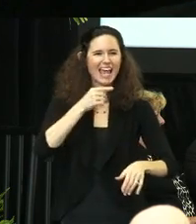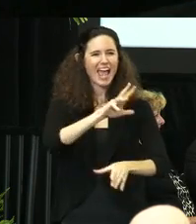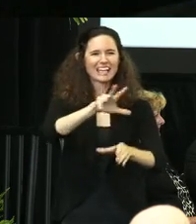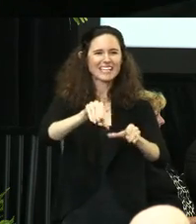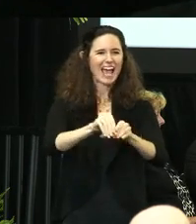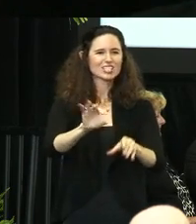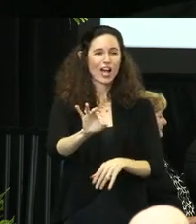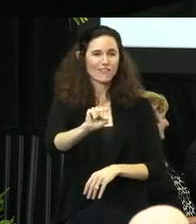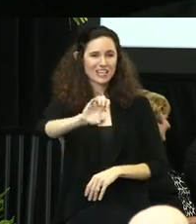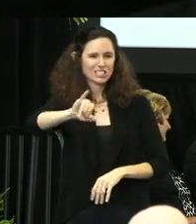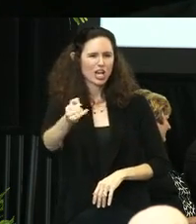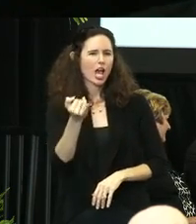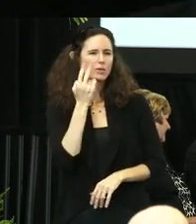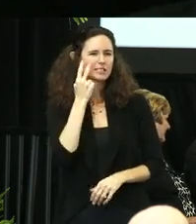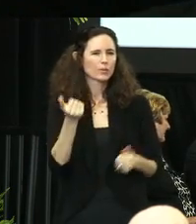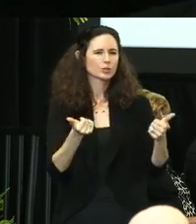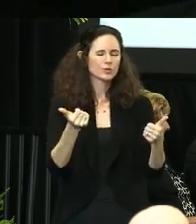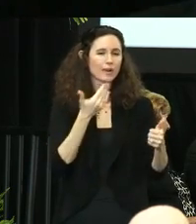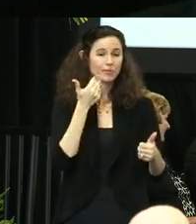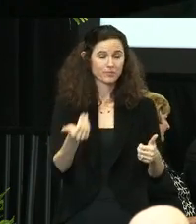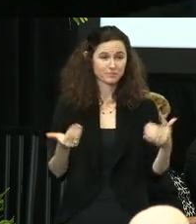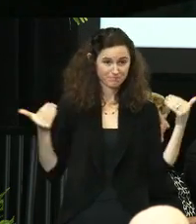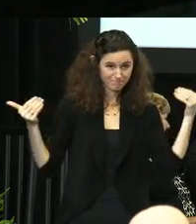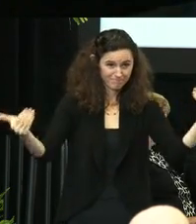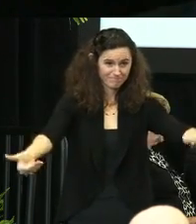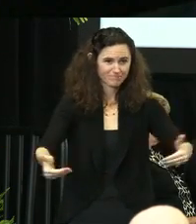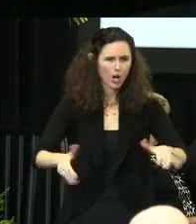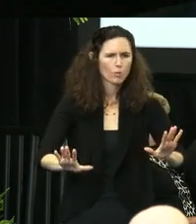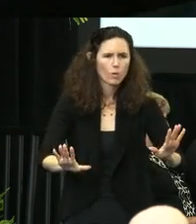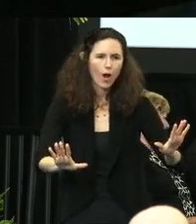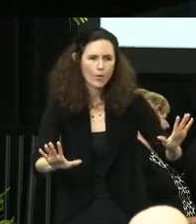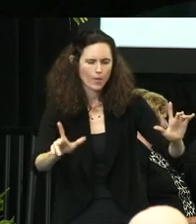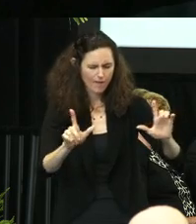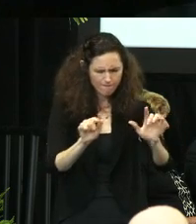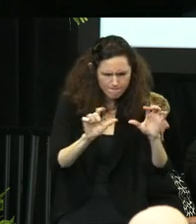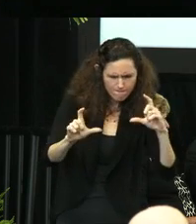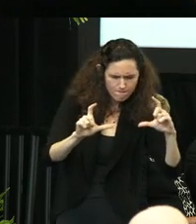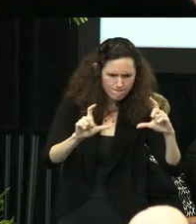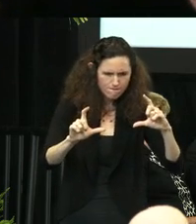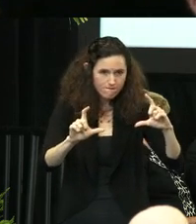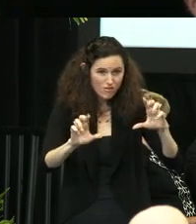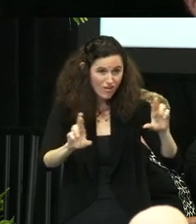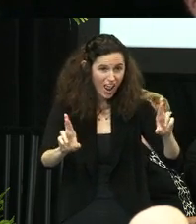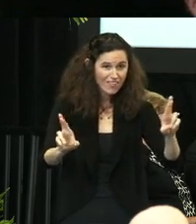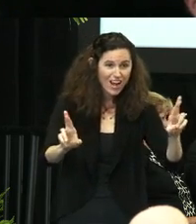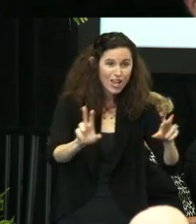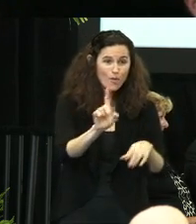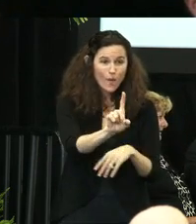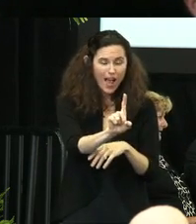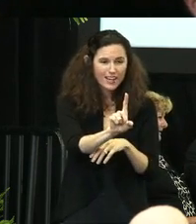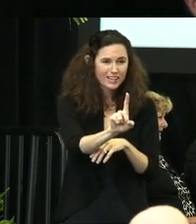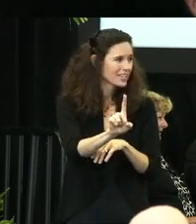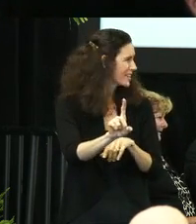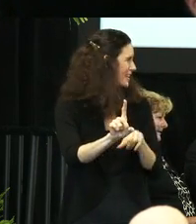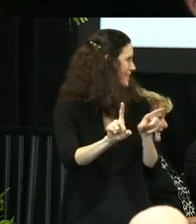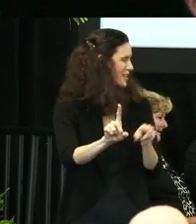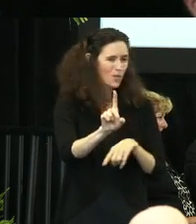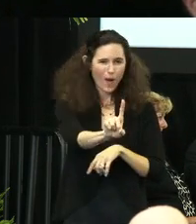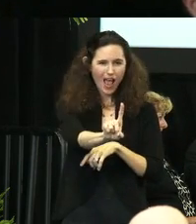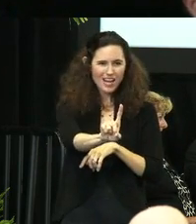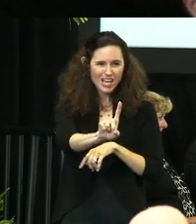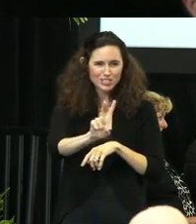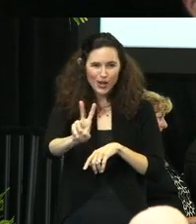and we're gonna see which side does it better. You ready? Here we go. Oh, selfie mode. Here we go. Ready? 1, this side first.